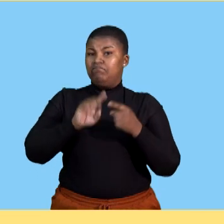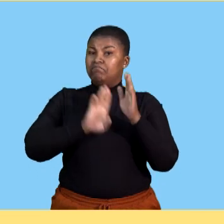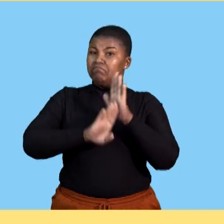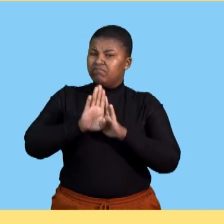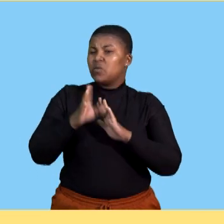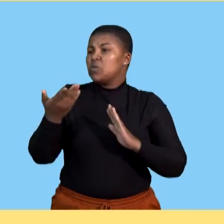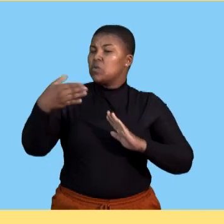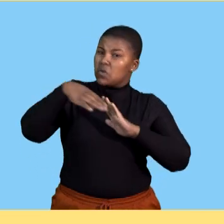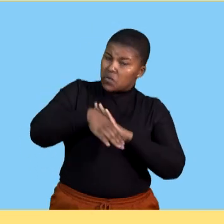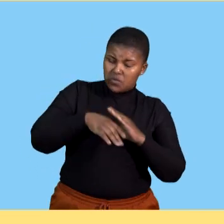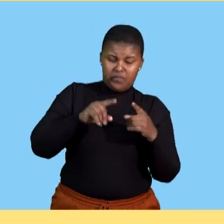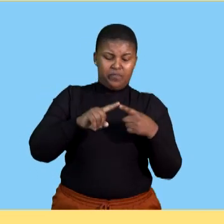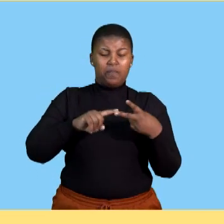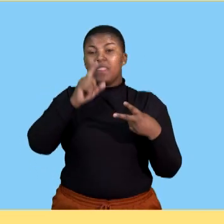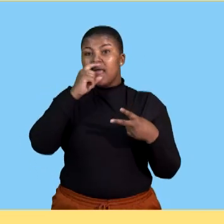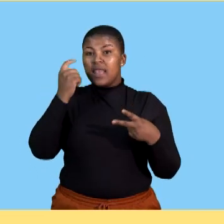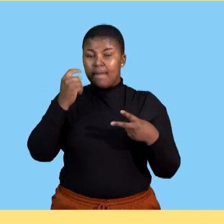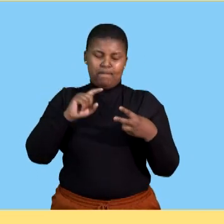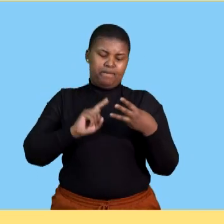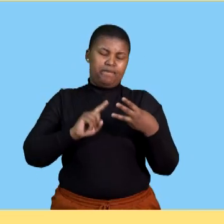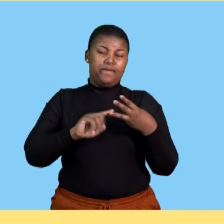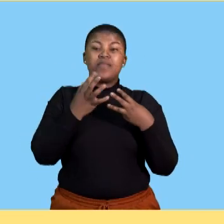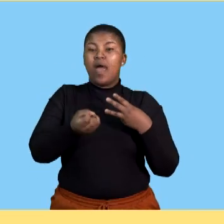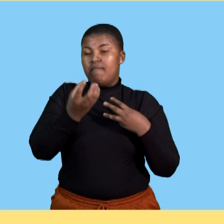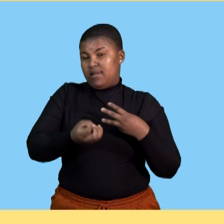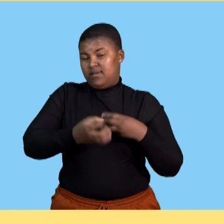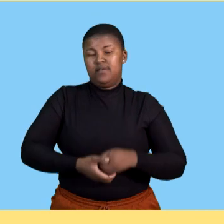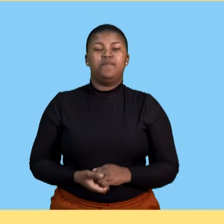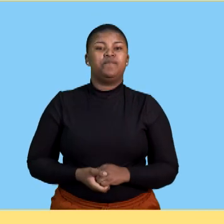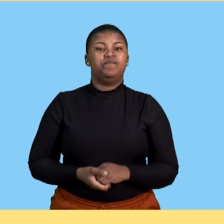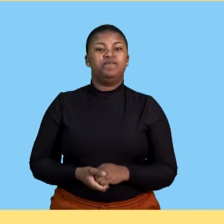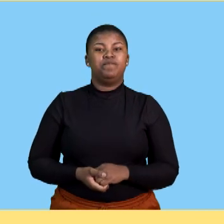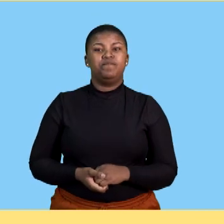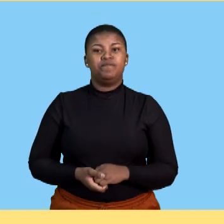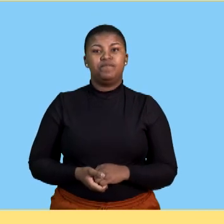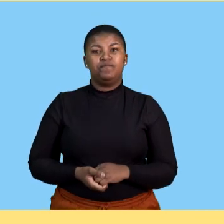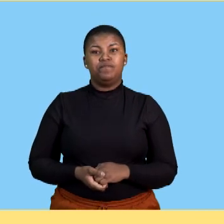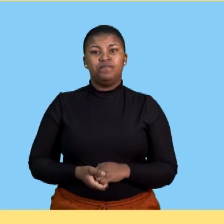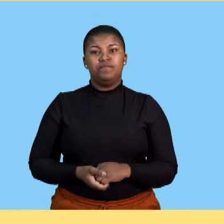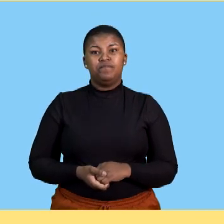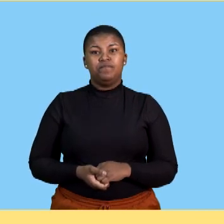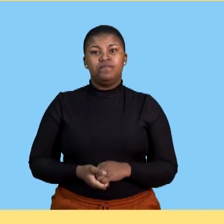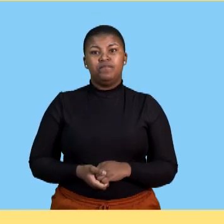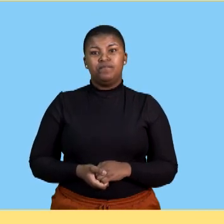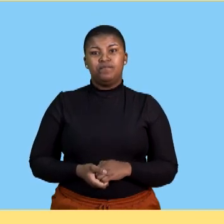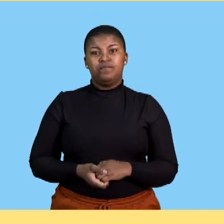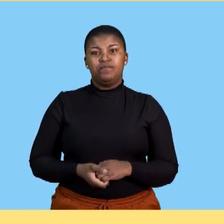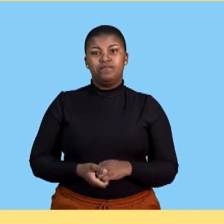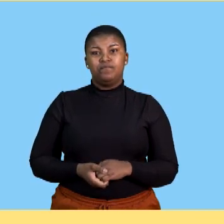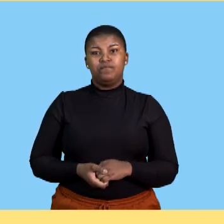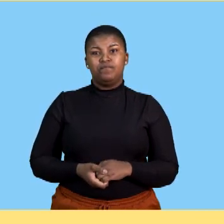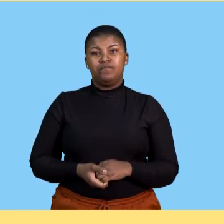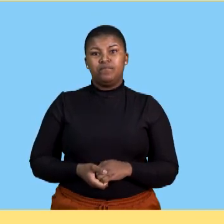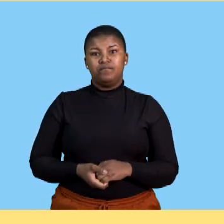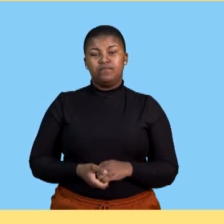the name, and the figures. Okay? I will